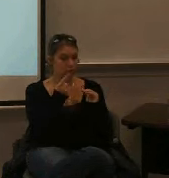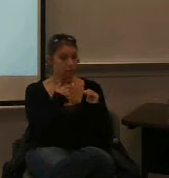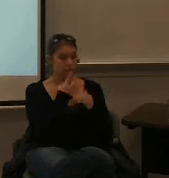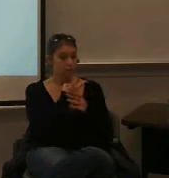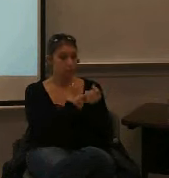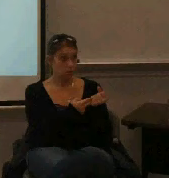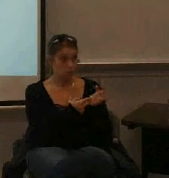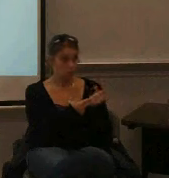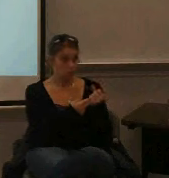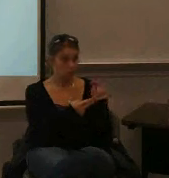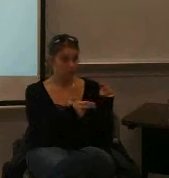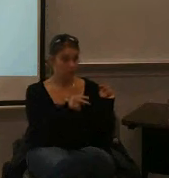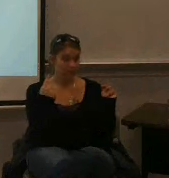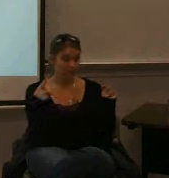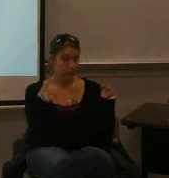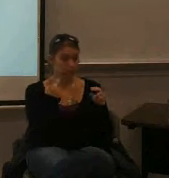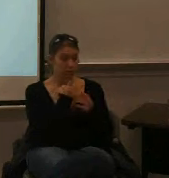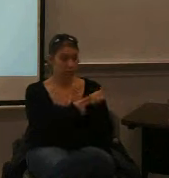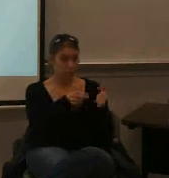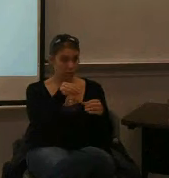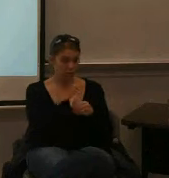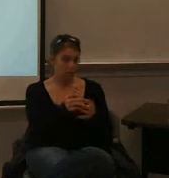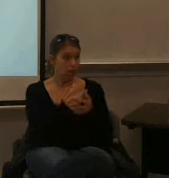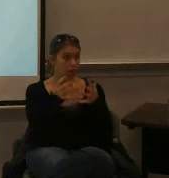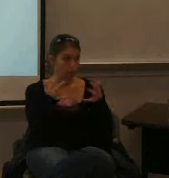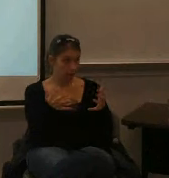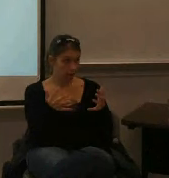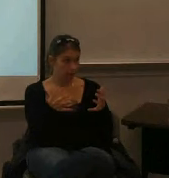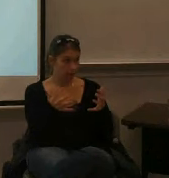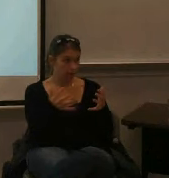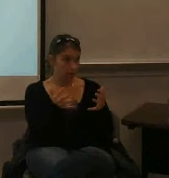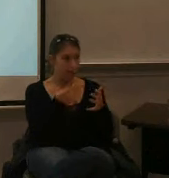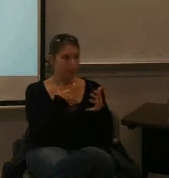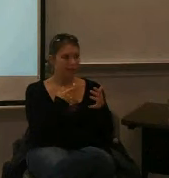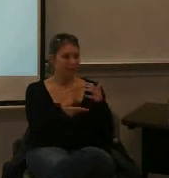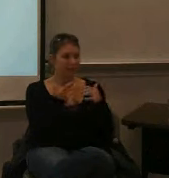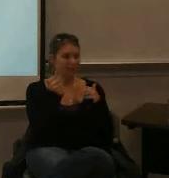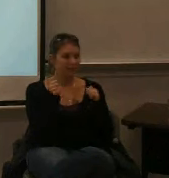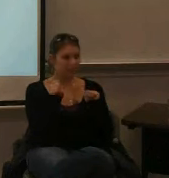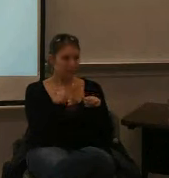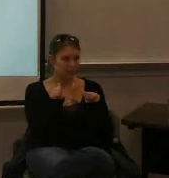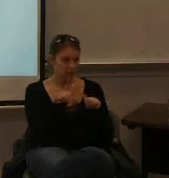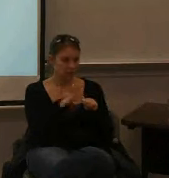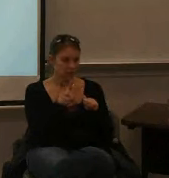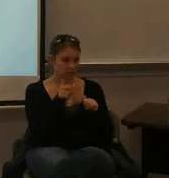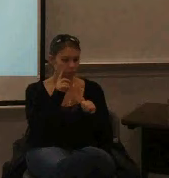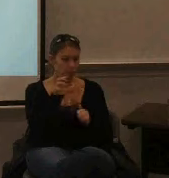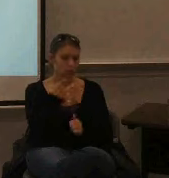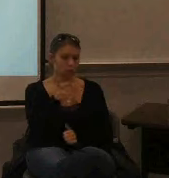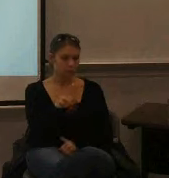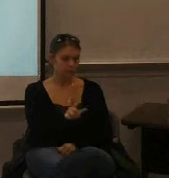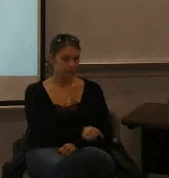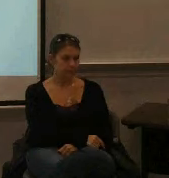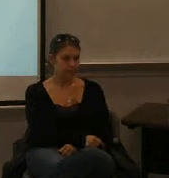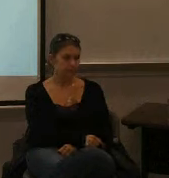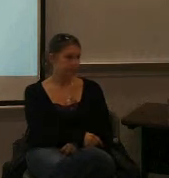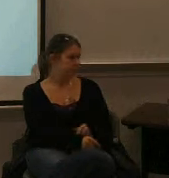have both elements in abundance, then you're going to have the highest potential yields of chlorophyll.